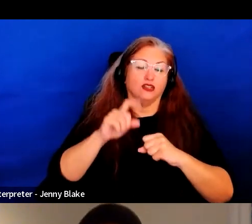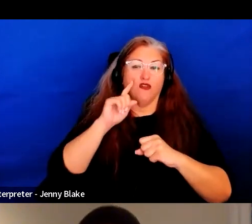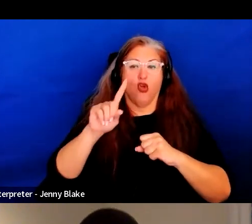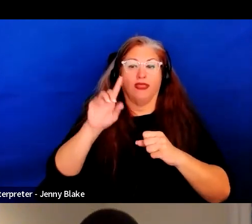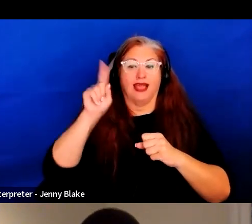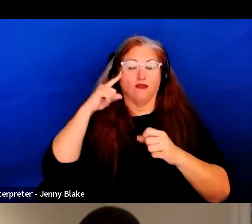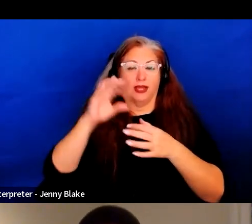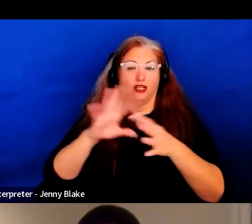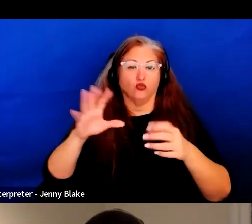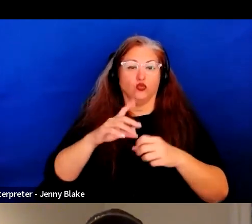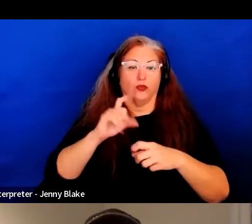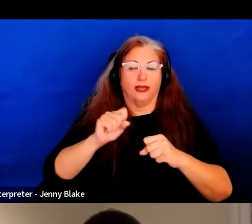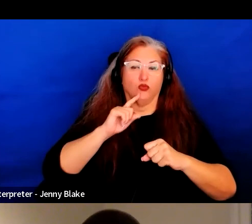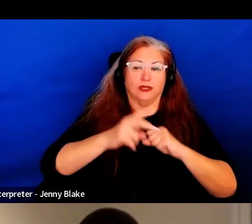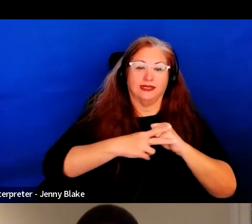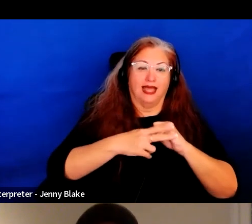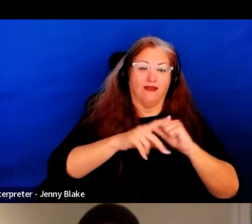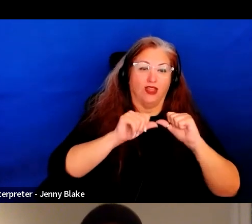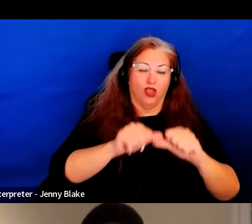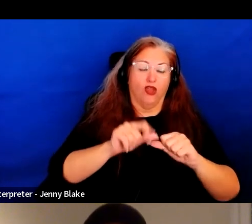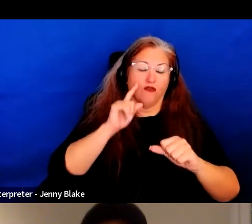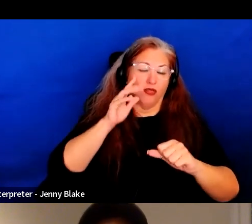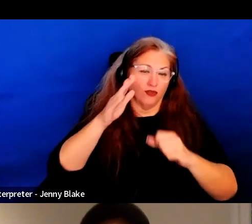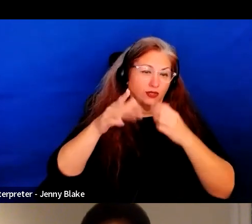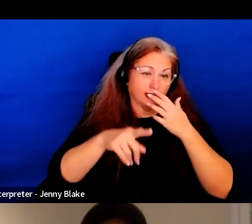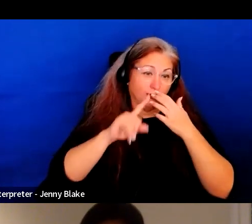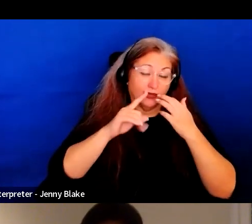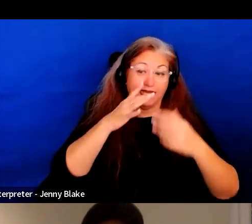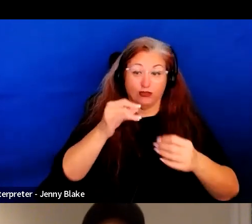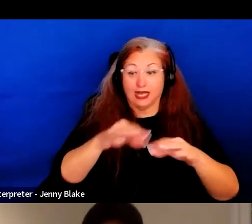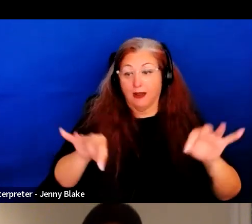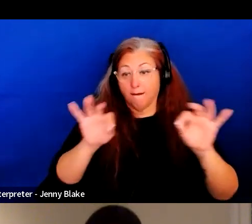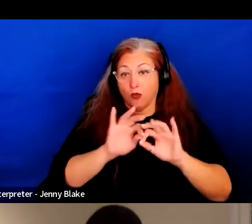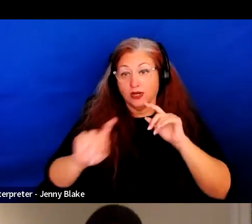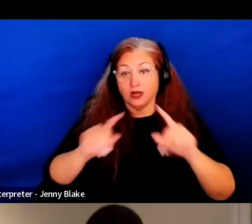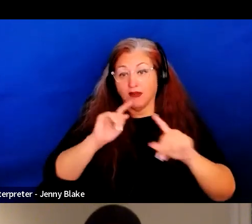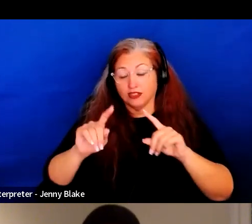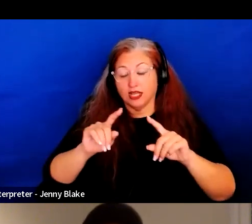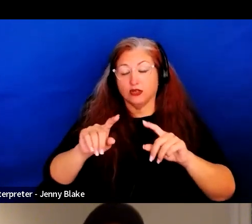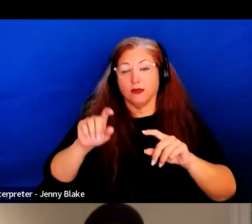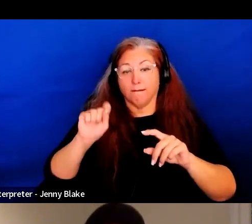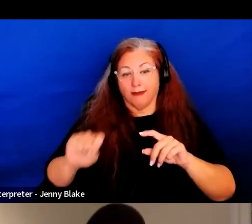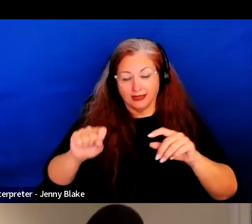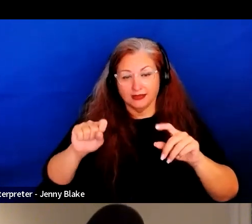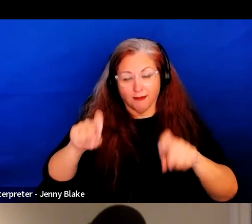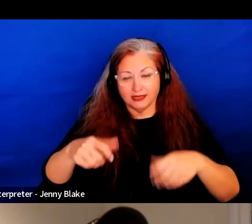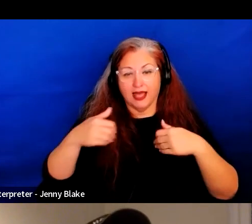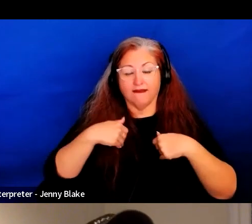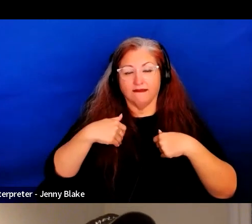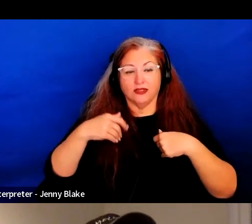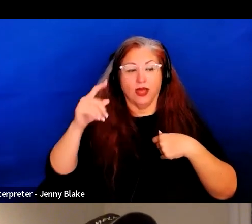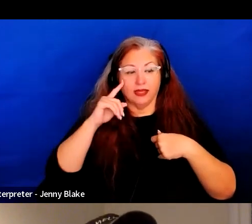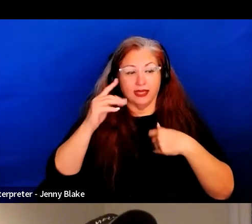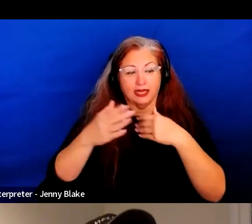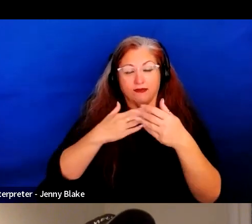least for future generation. I think that that's a really interesting conversation. I think it's an important conversation to be had. And I think that